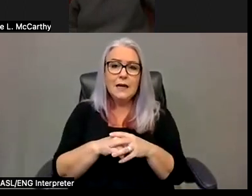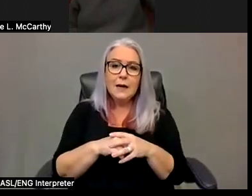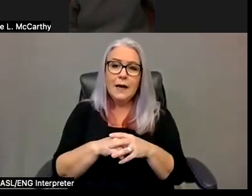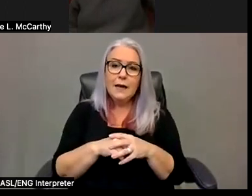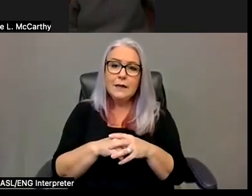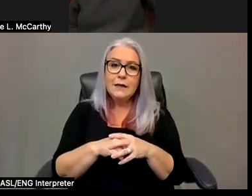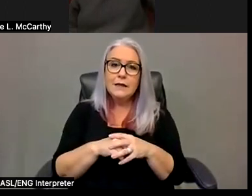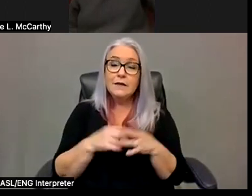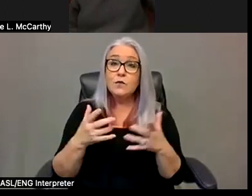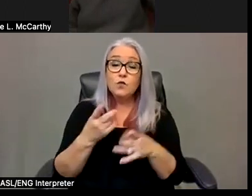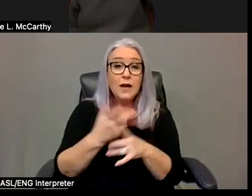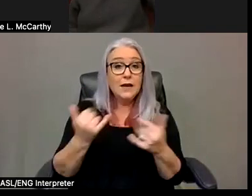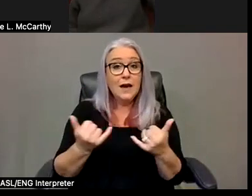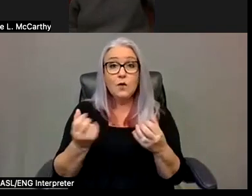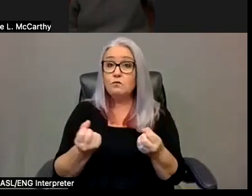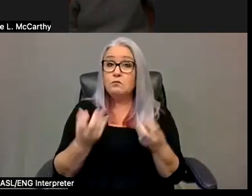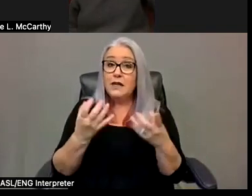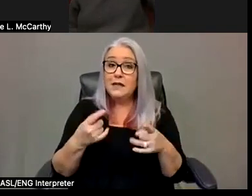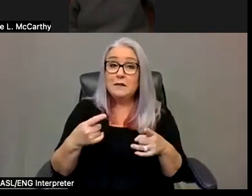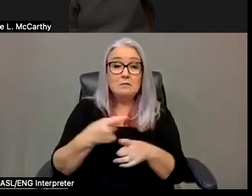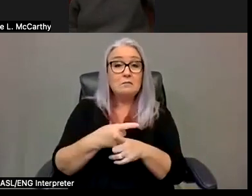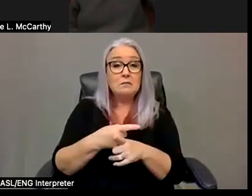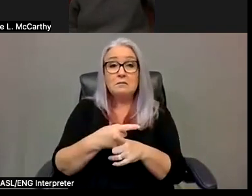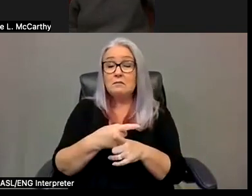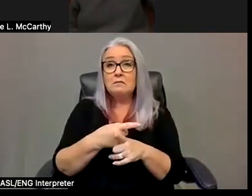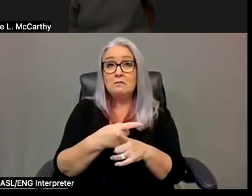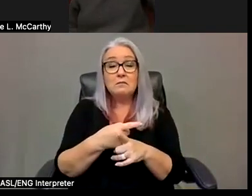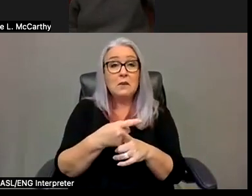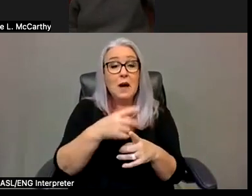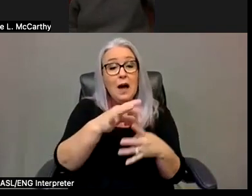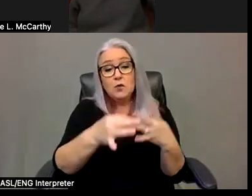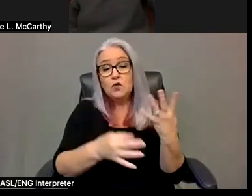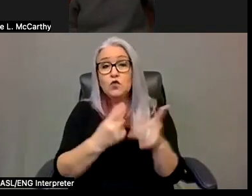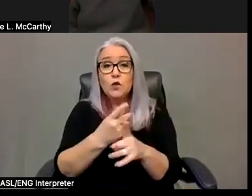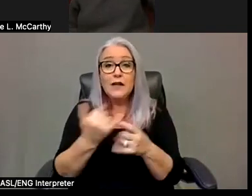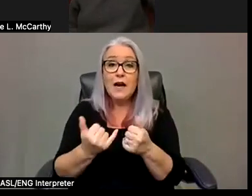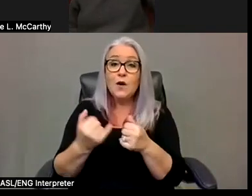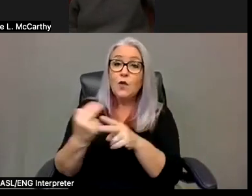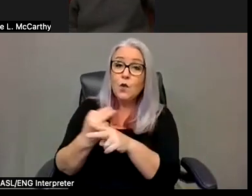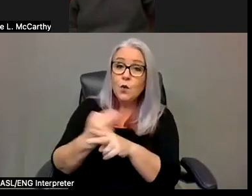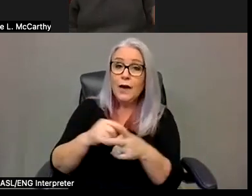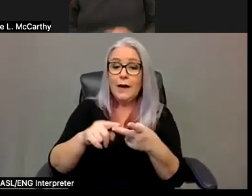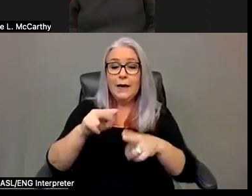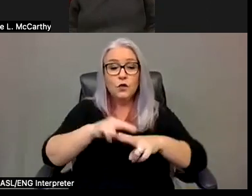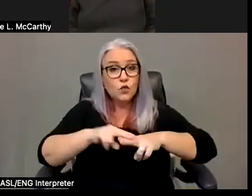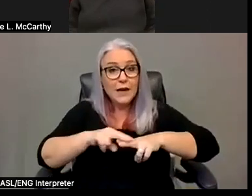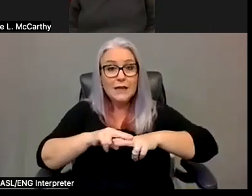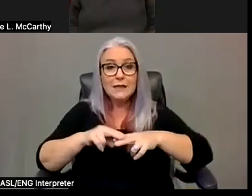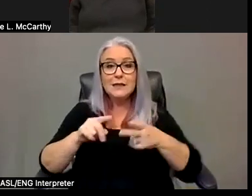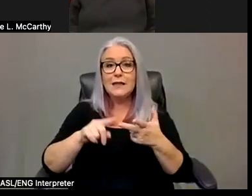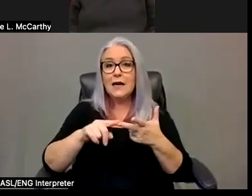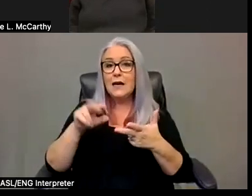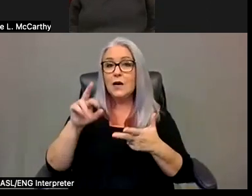at a crossroads. It has many, it's got the thruway, the trains, Route